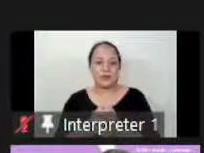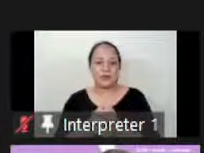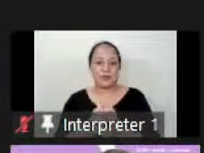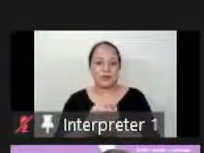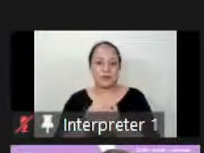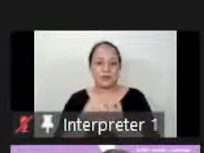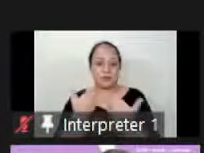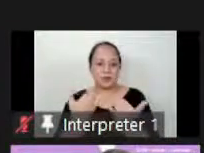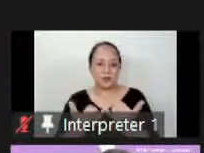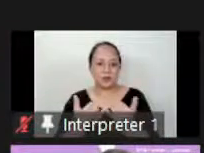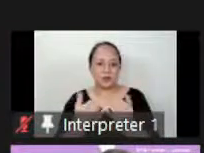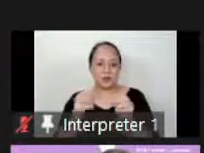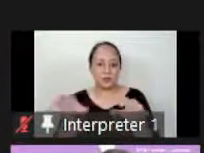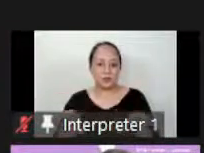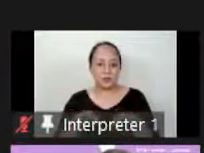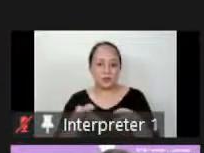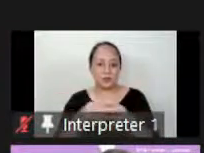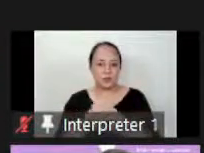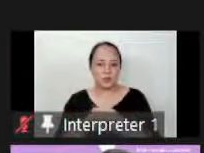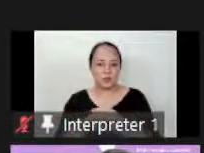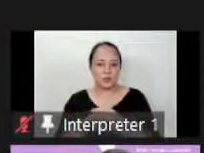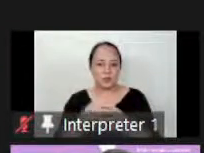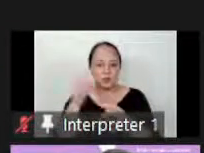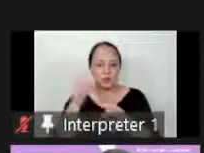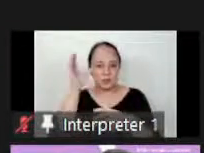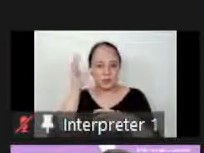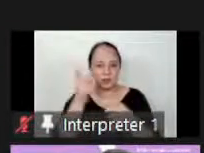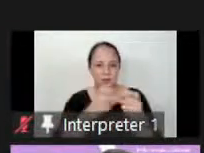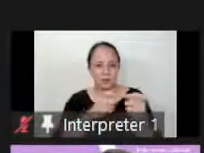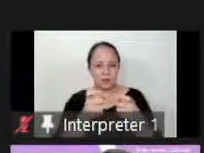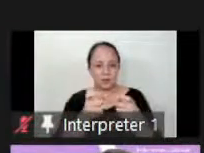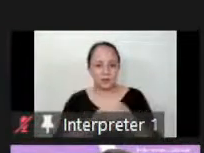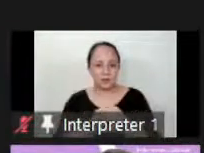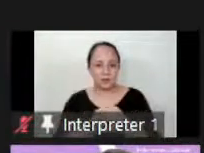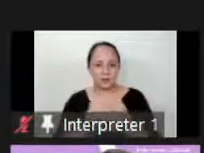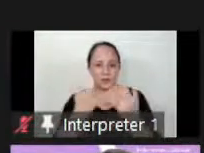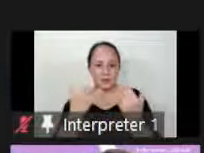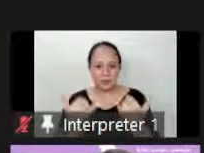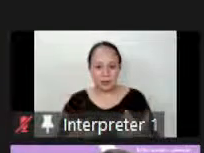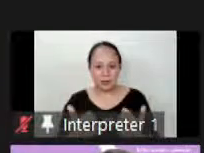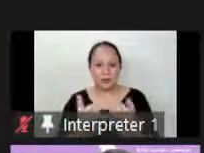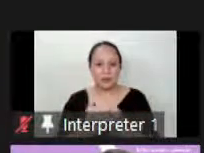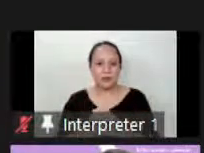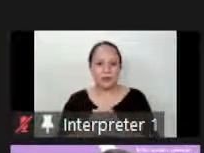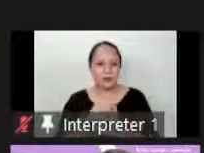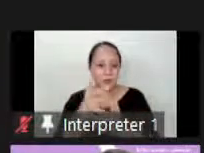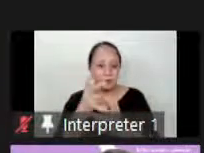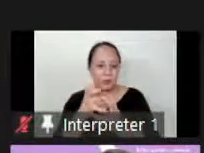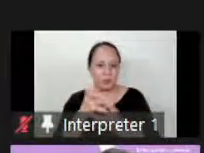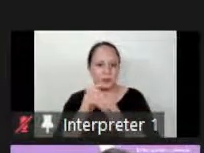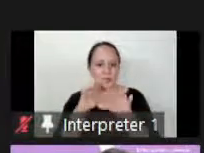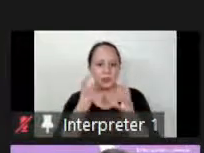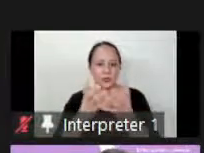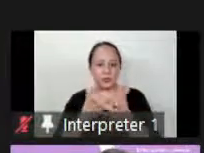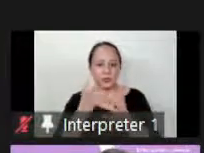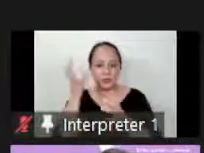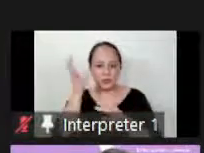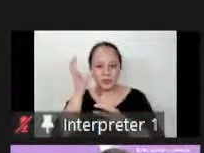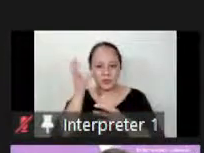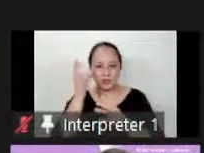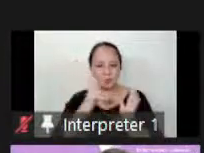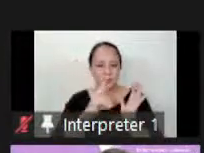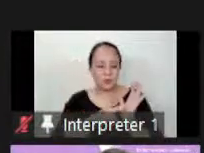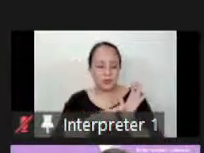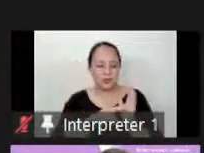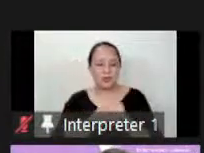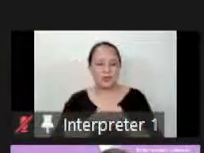where our current efforts are in cancer control. Today, we heard the World Cancer